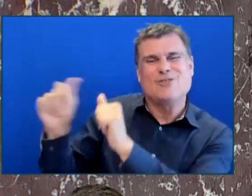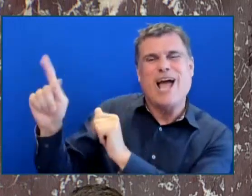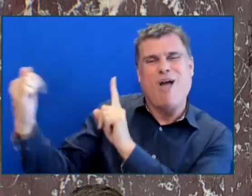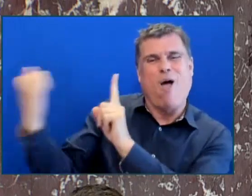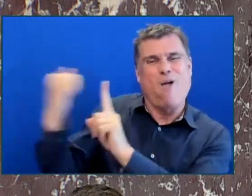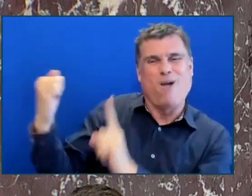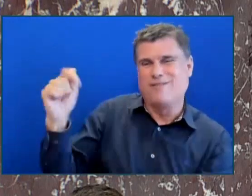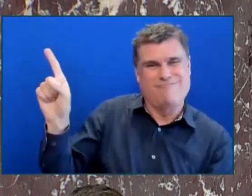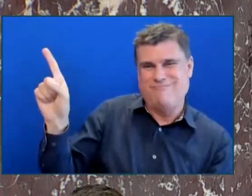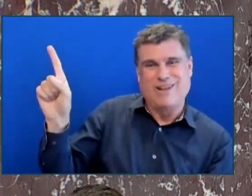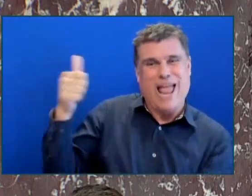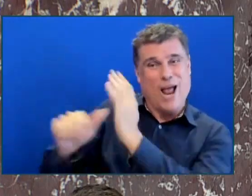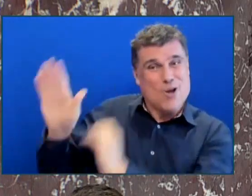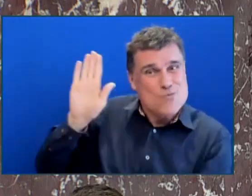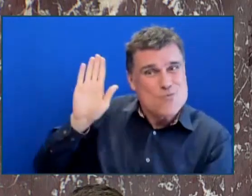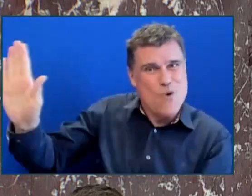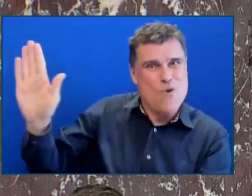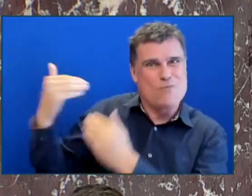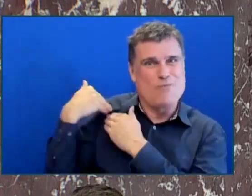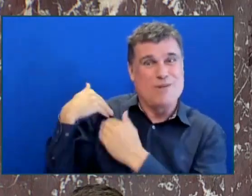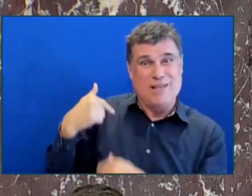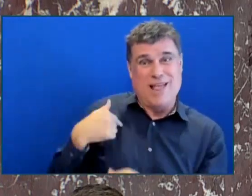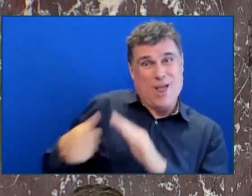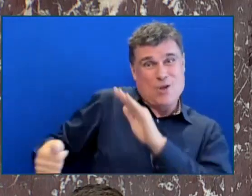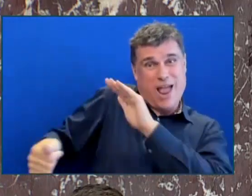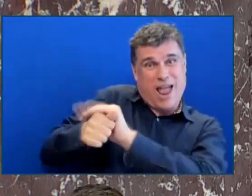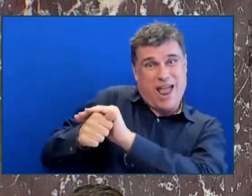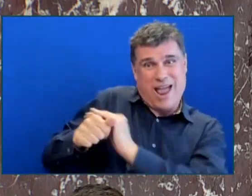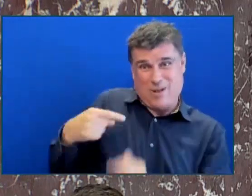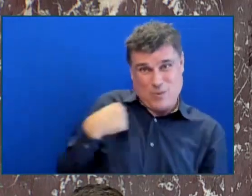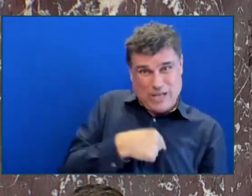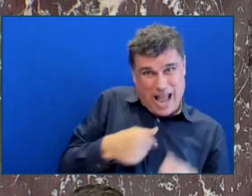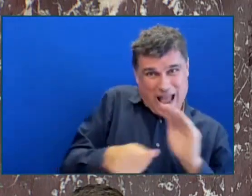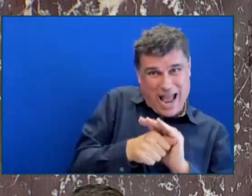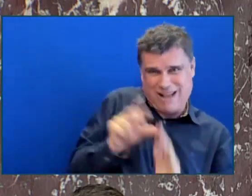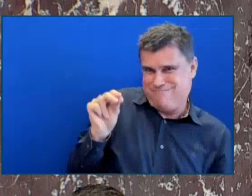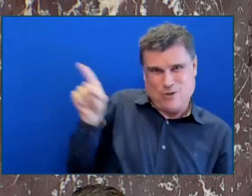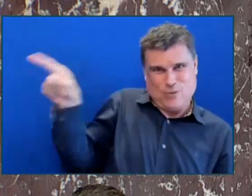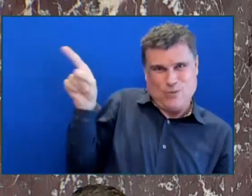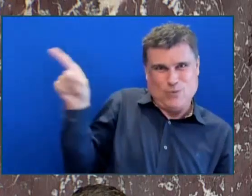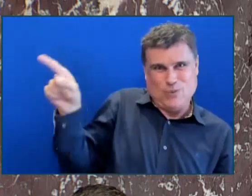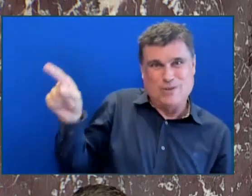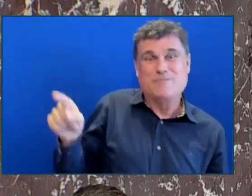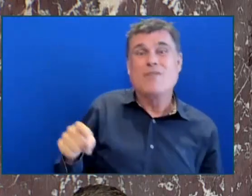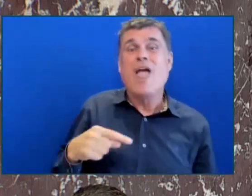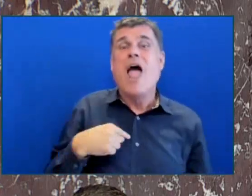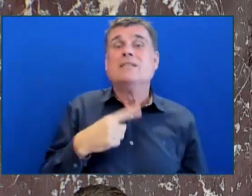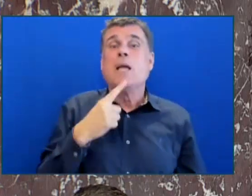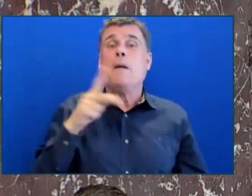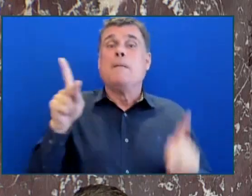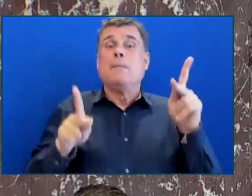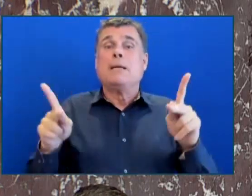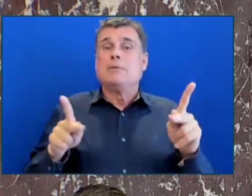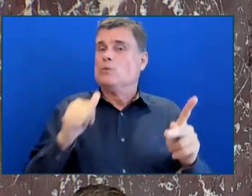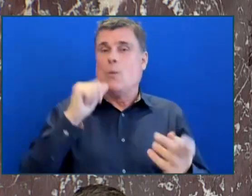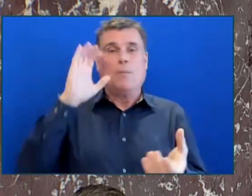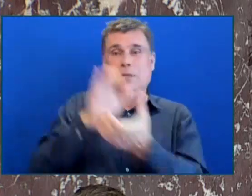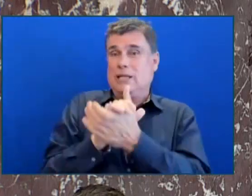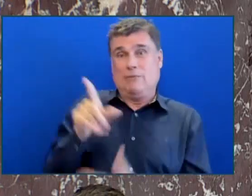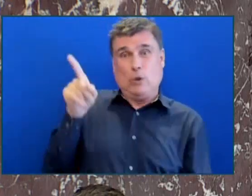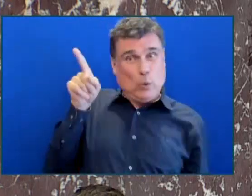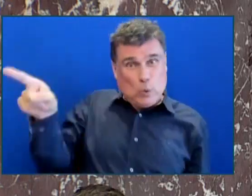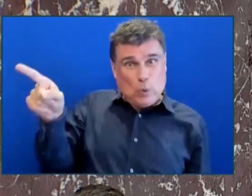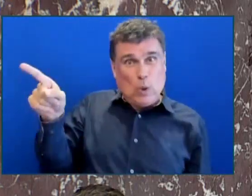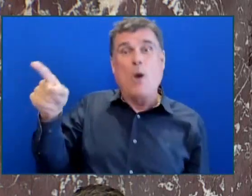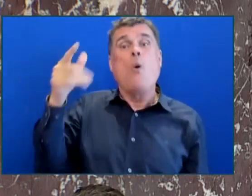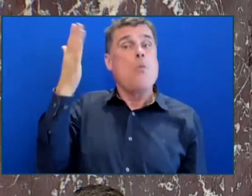stack up and the people don't believe the Premier is because daily there's a new wrinkle to what's going on with his BC Housing scandal. We